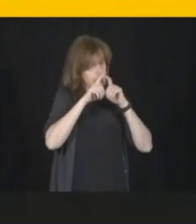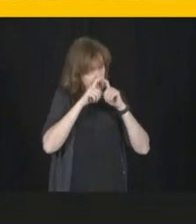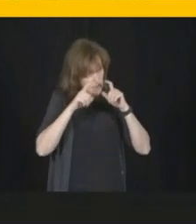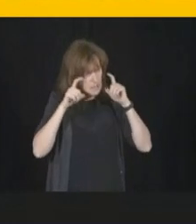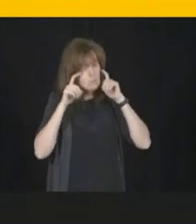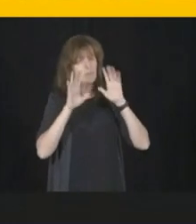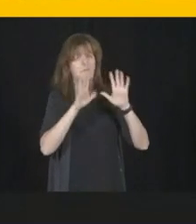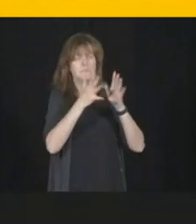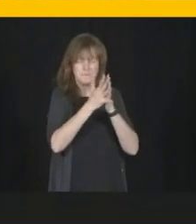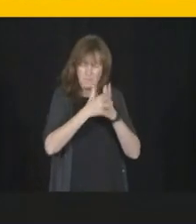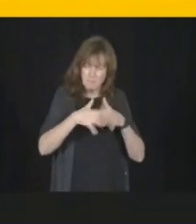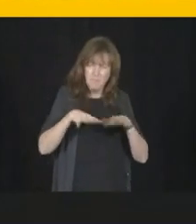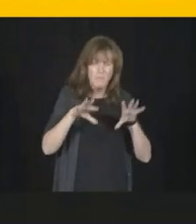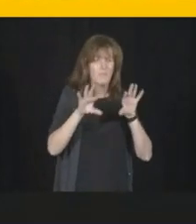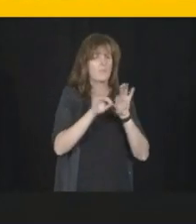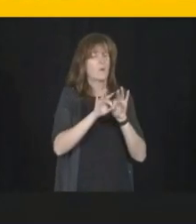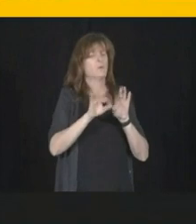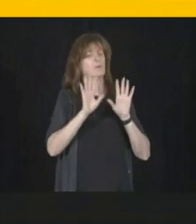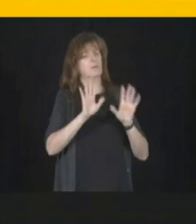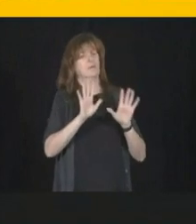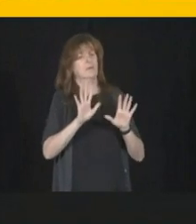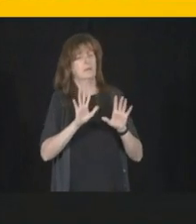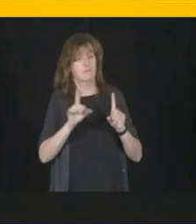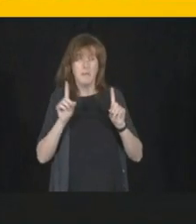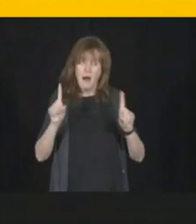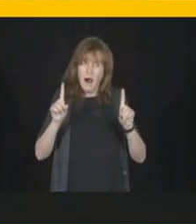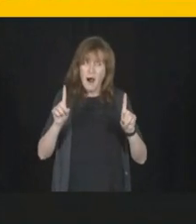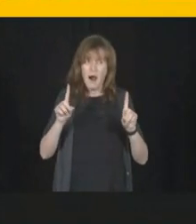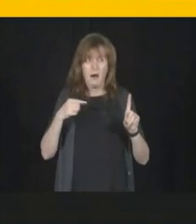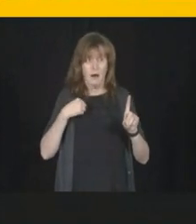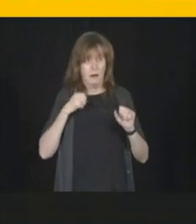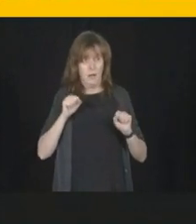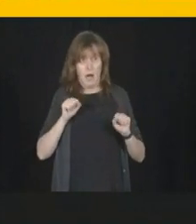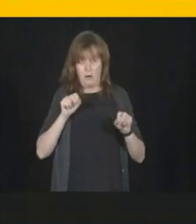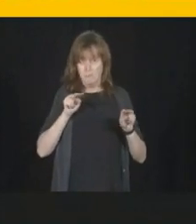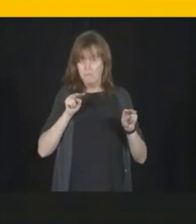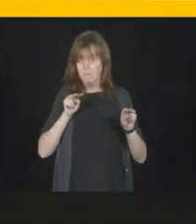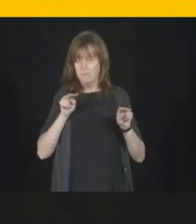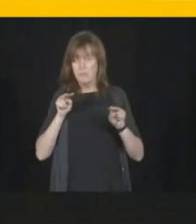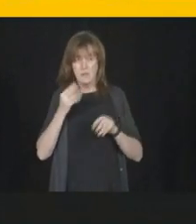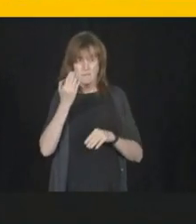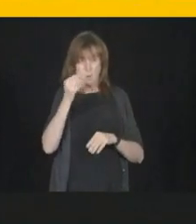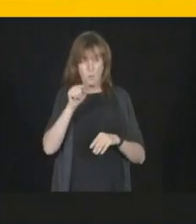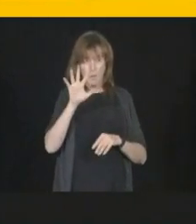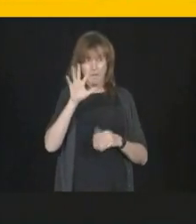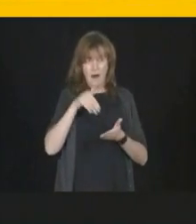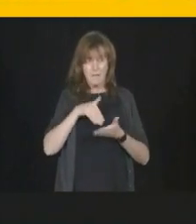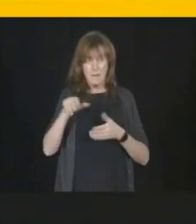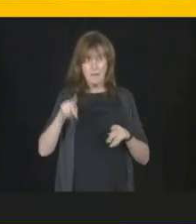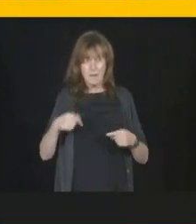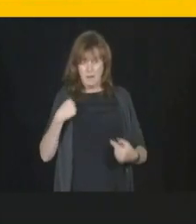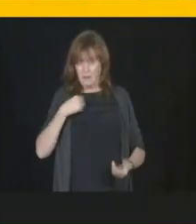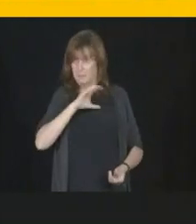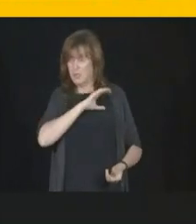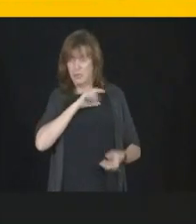you. Yeah, sorry about the bells, everyone. That's the reason we start at 12:30. We'll see you tomorrow at 12:30 again. Thank you.